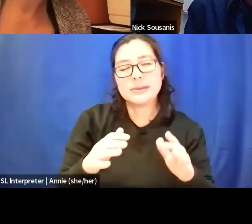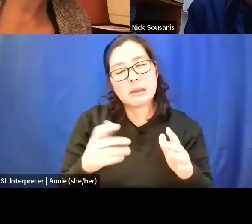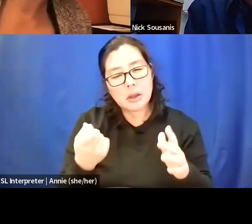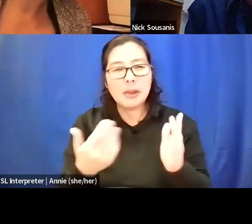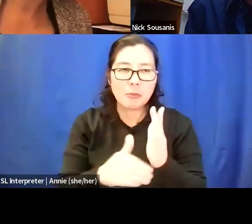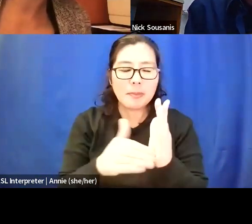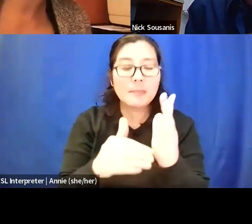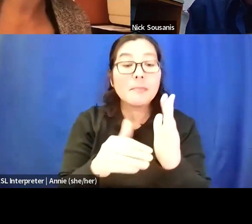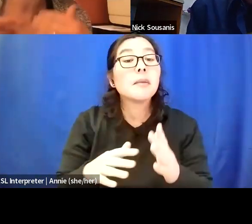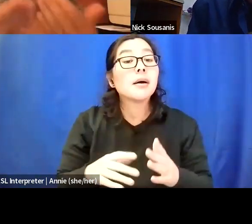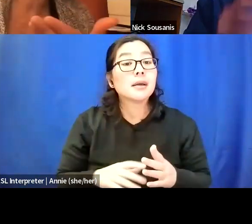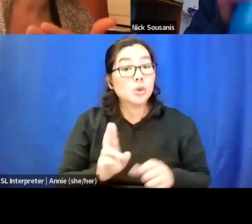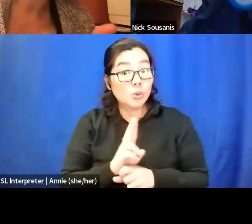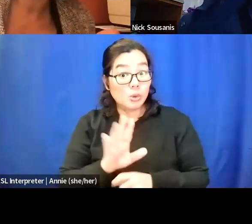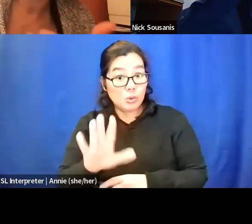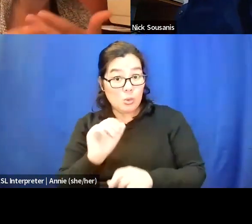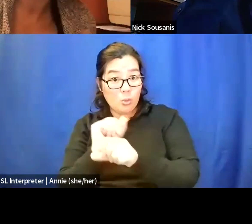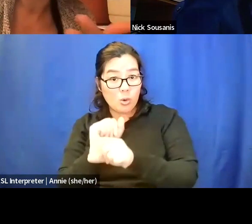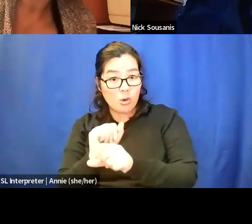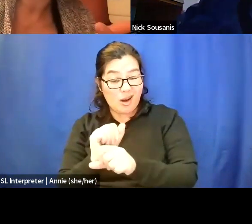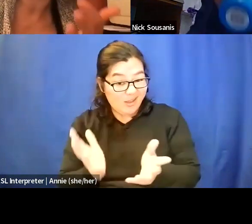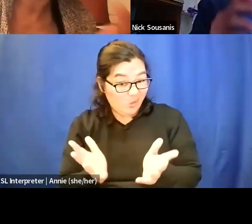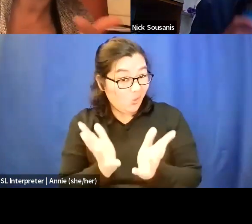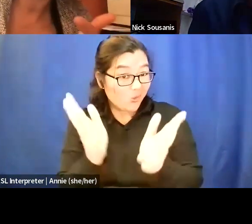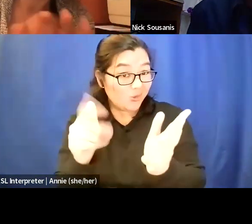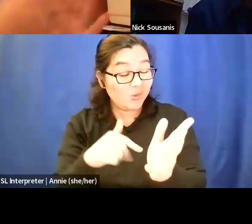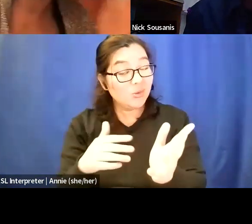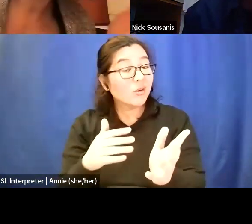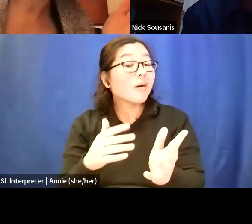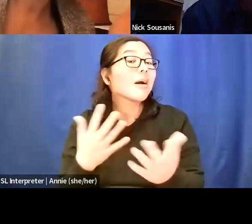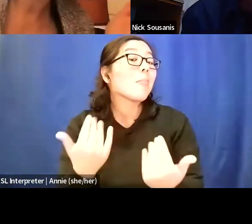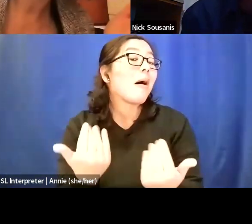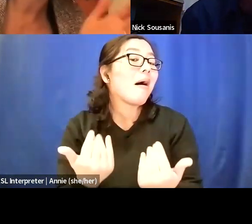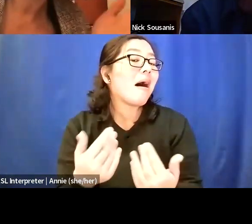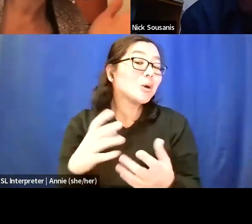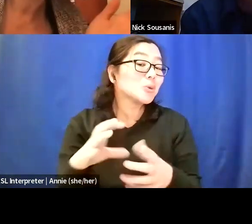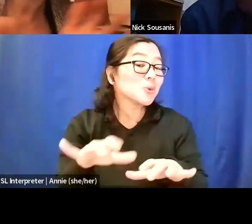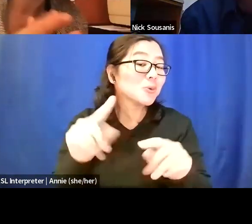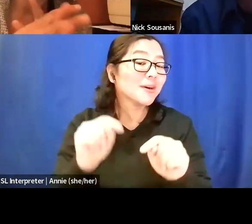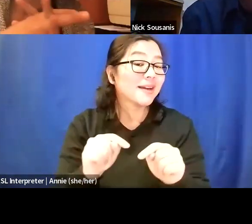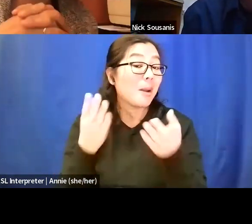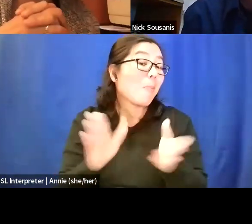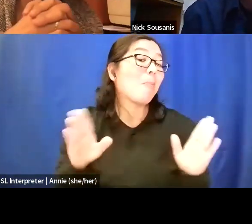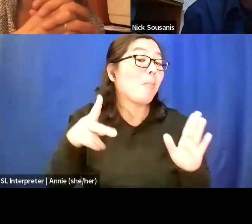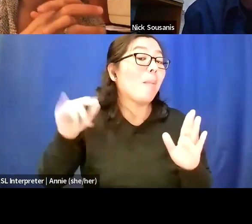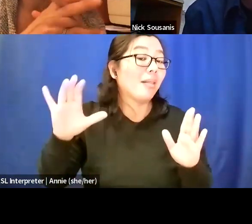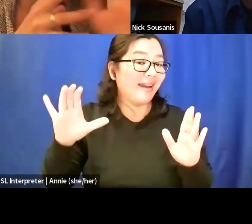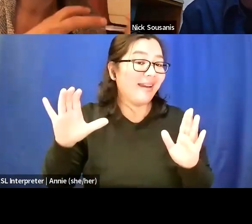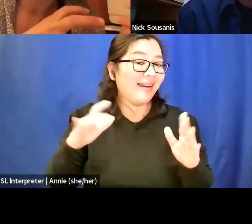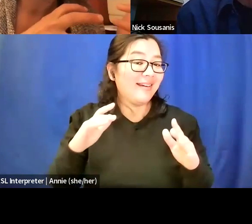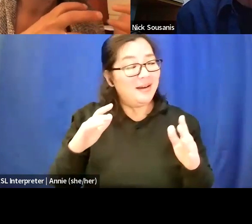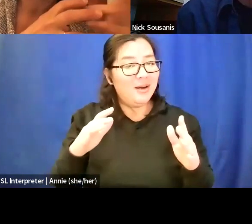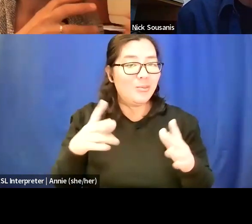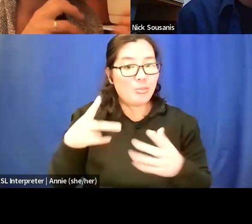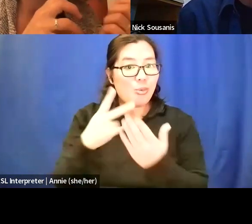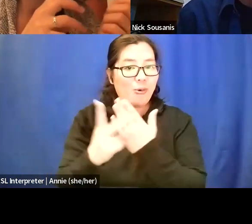using your work, I mean, I really pushed you to be up for doing this and to make this a public program rather than just kind of